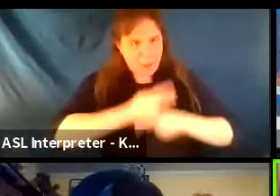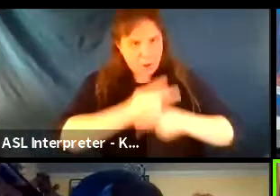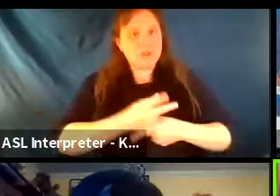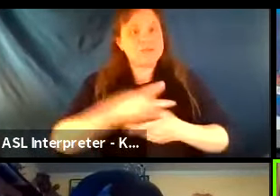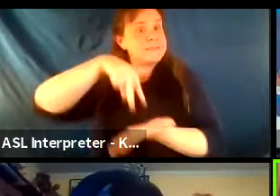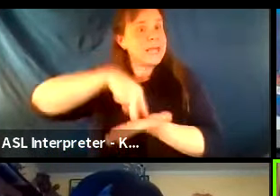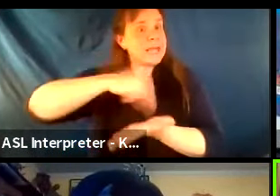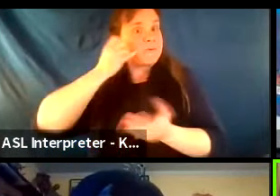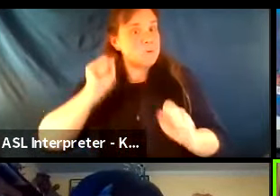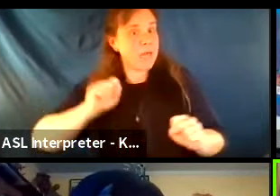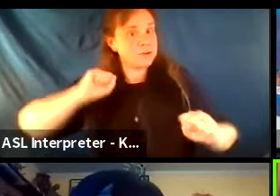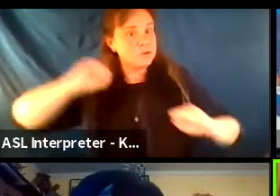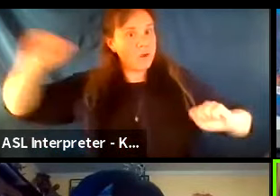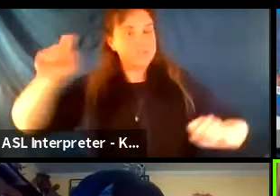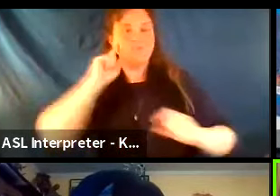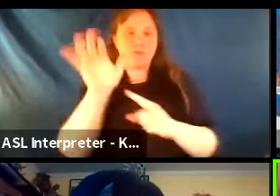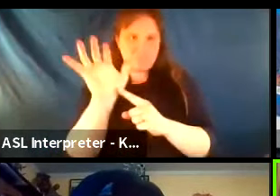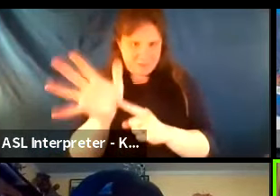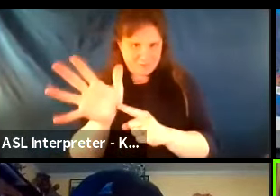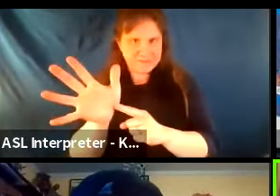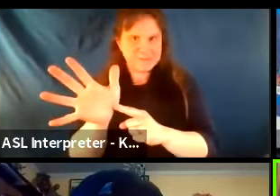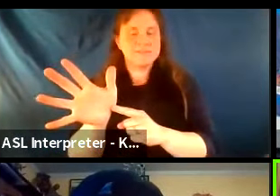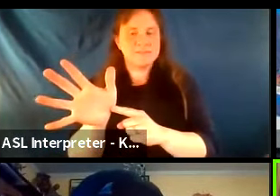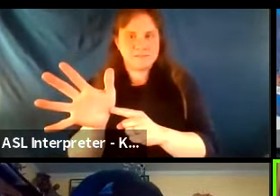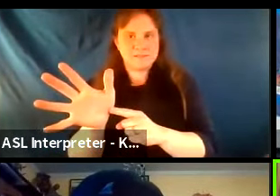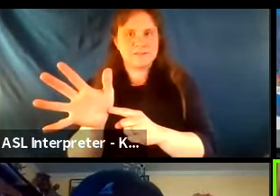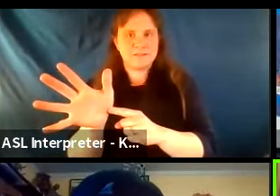otherwise stretch out in